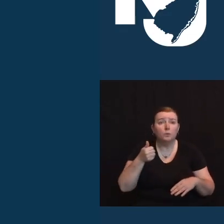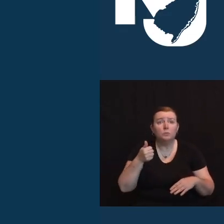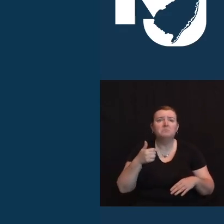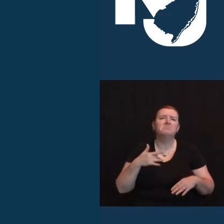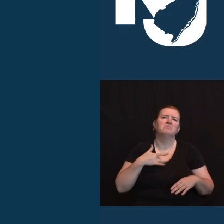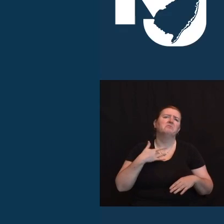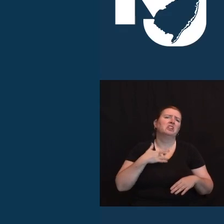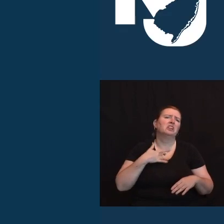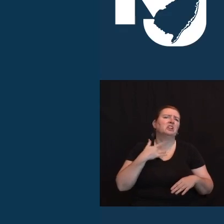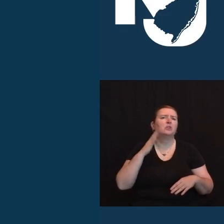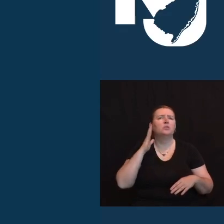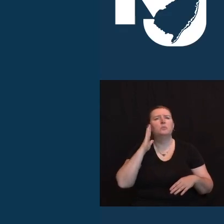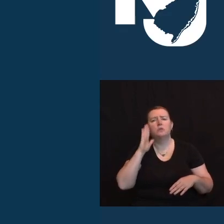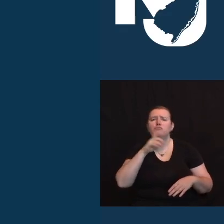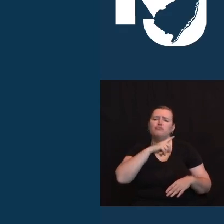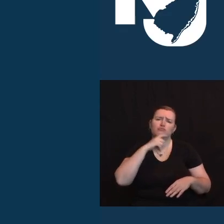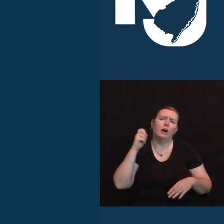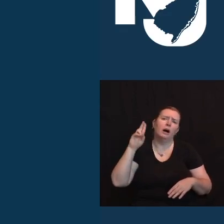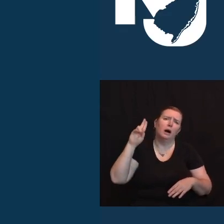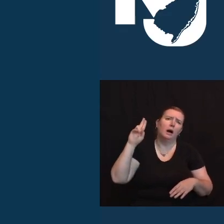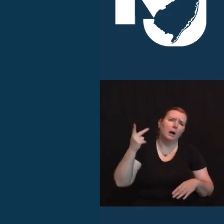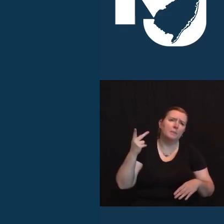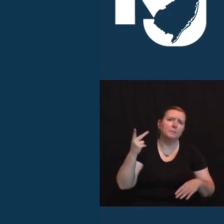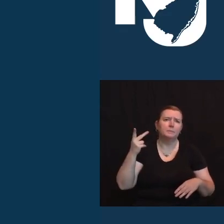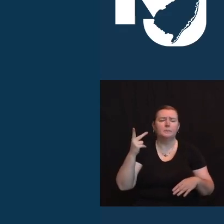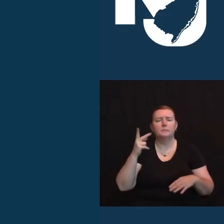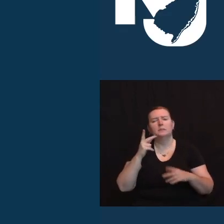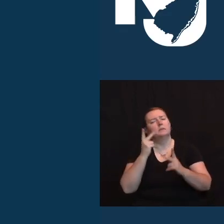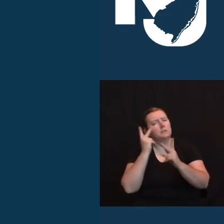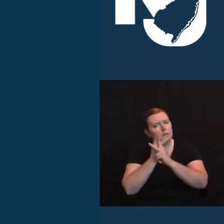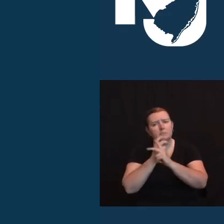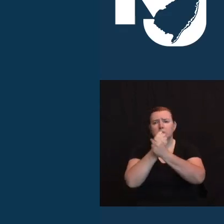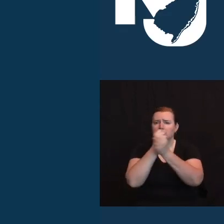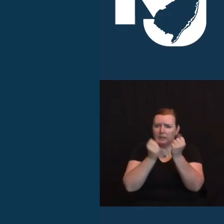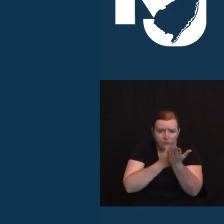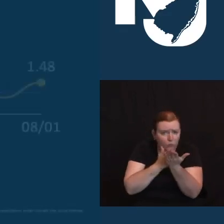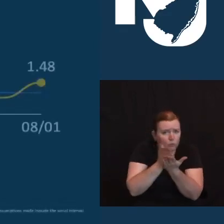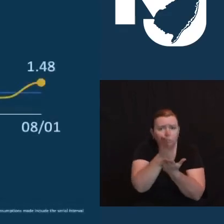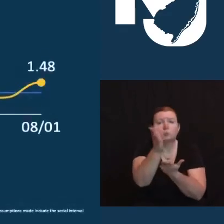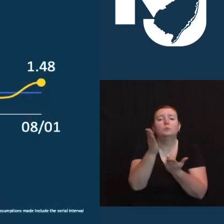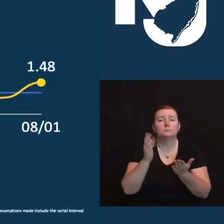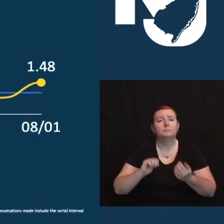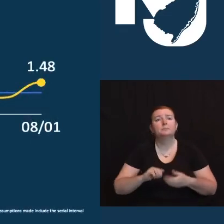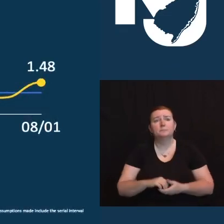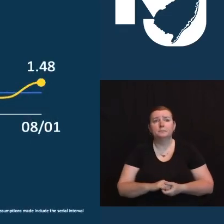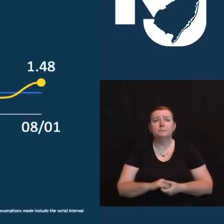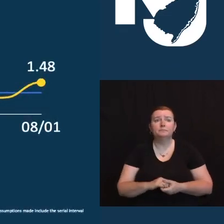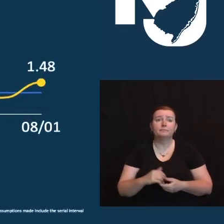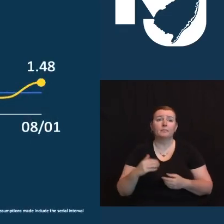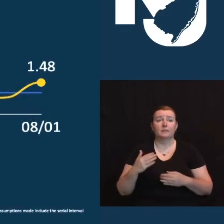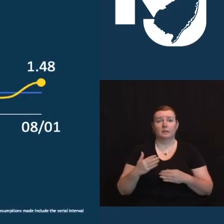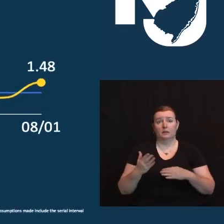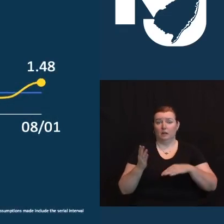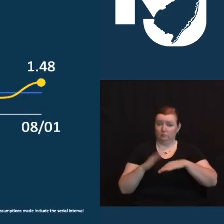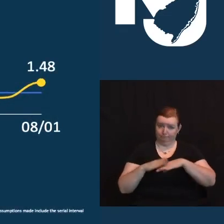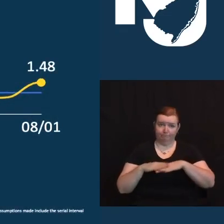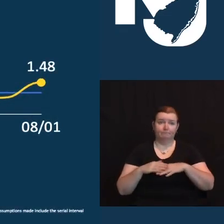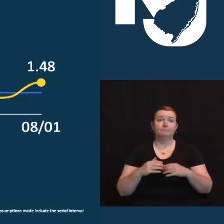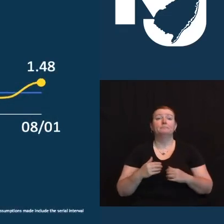and stay safe. And again, Pat will come with more details on this. Next, over the weekend, the statewide rate